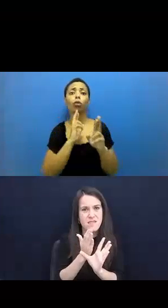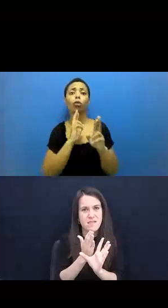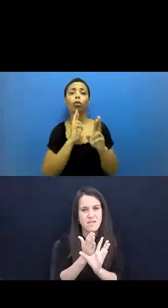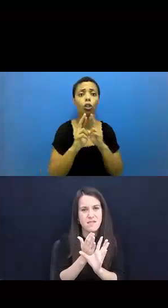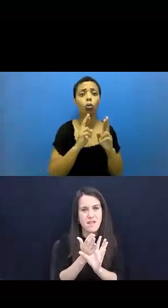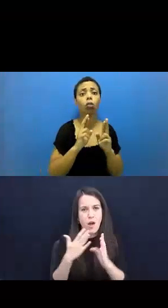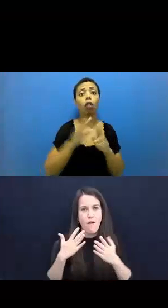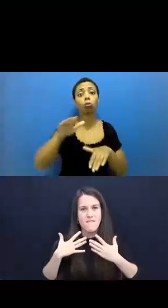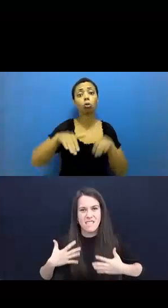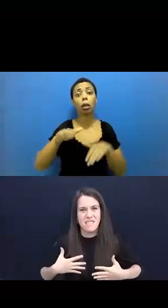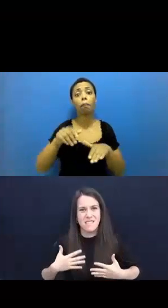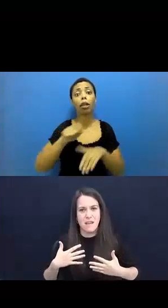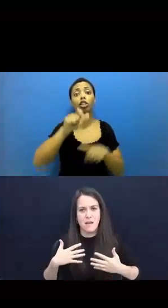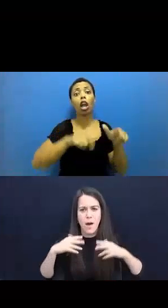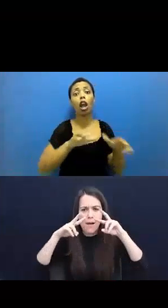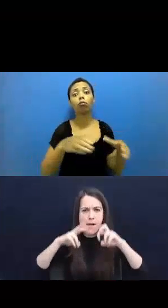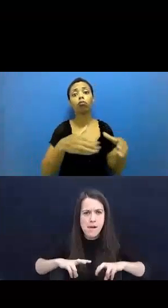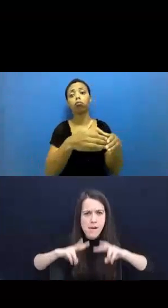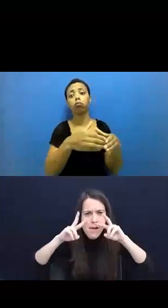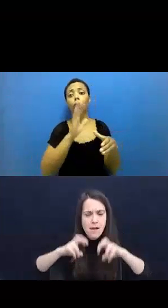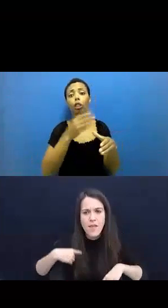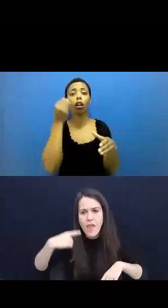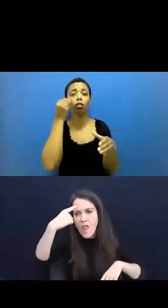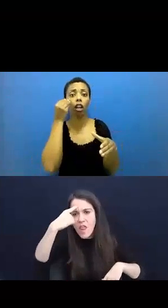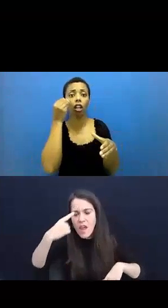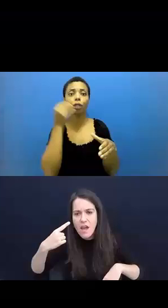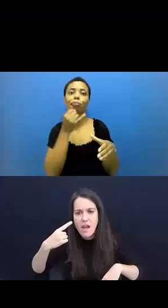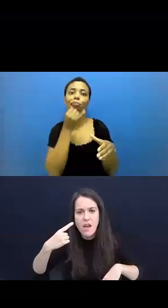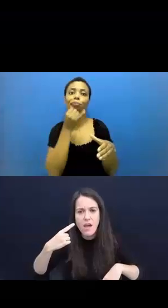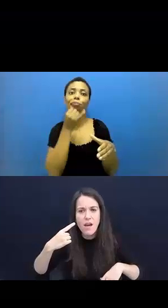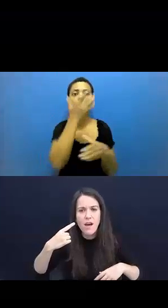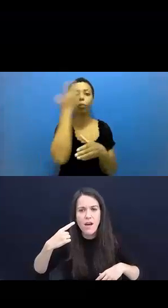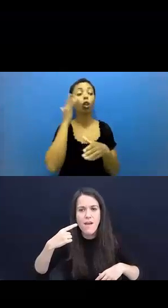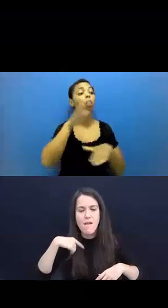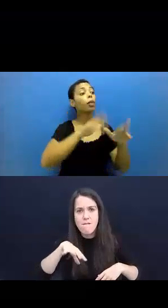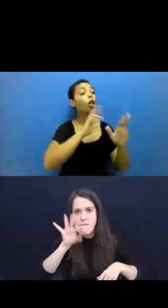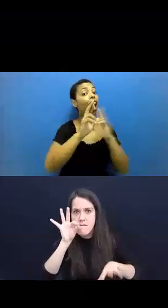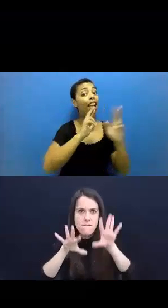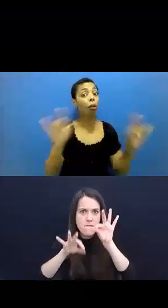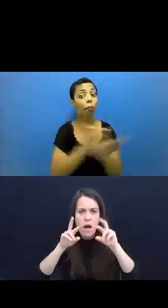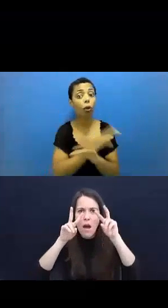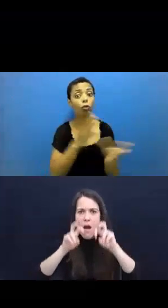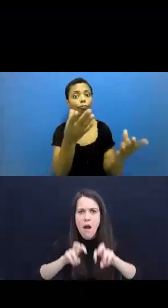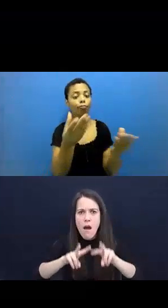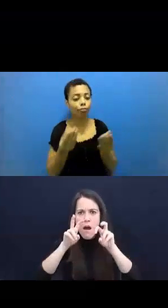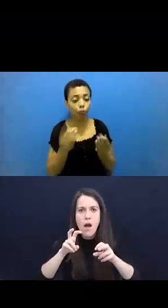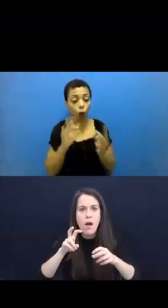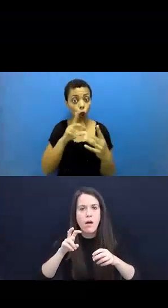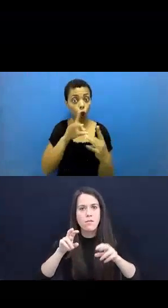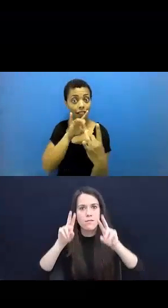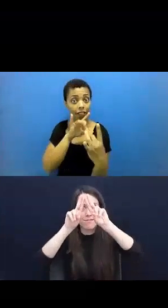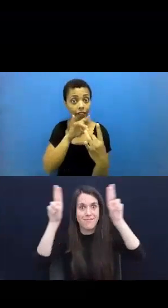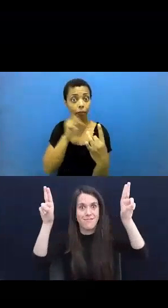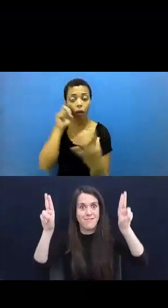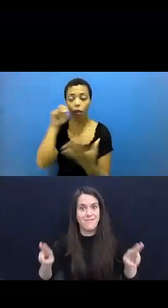colleagues. For example, based on the results, we experimented with drawing a room by